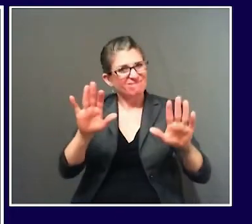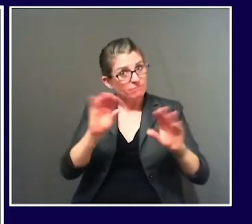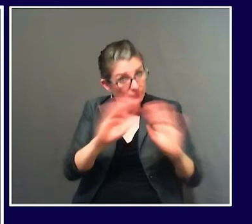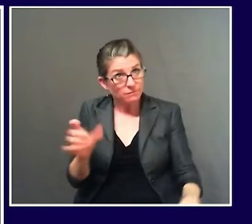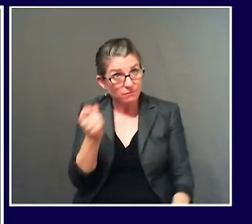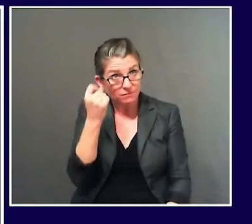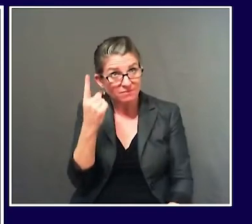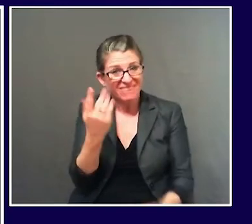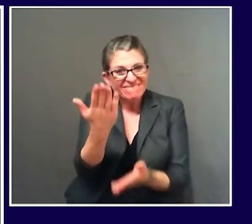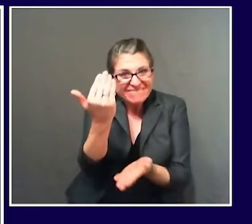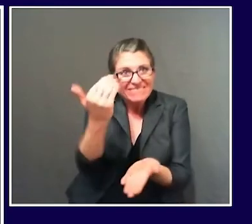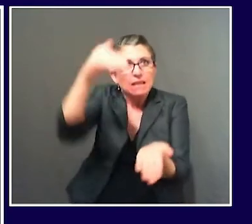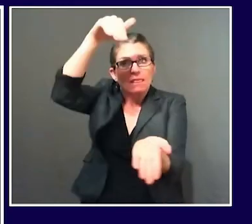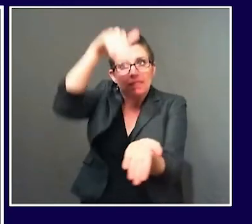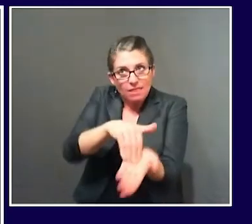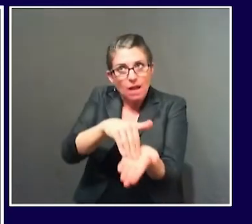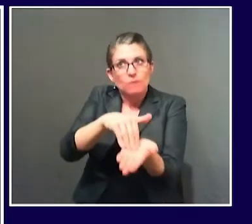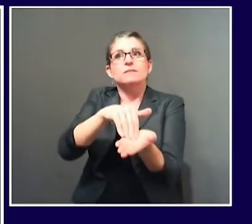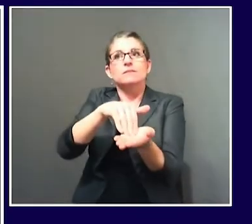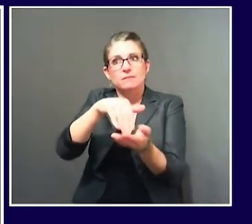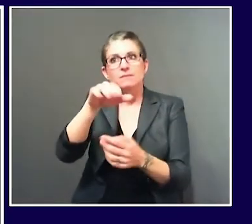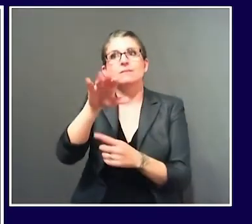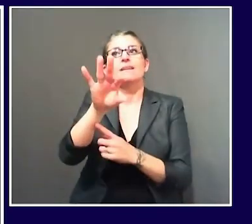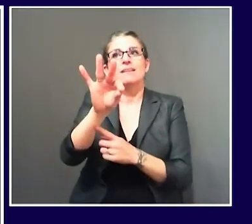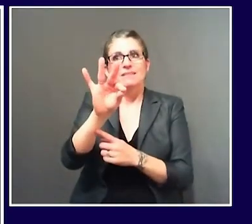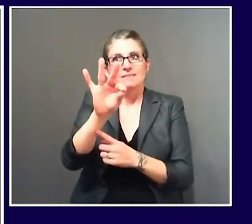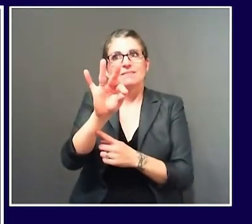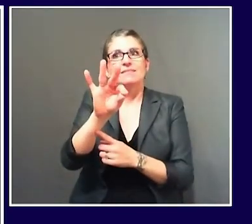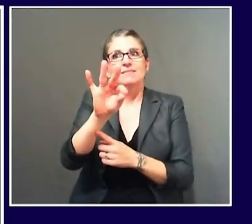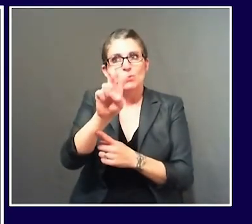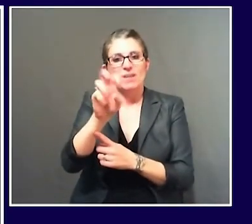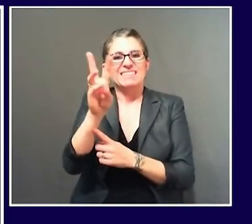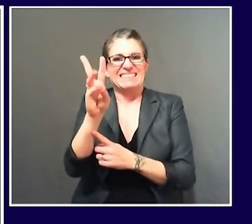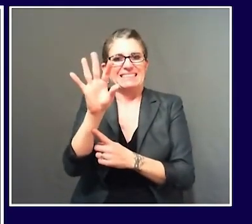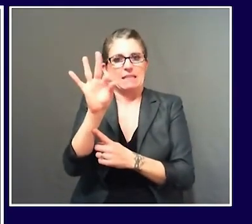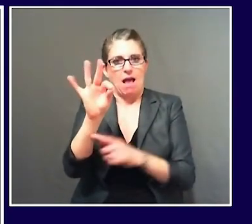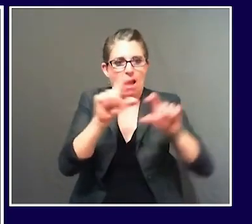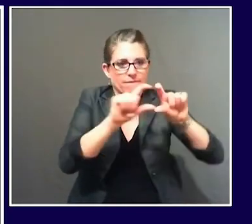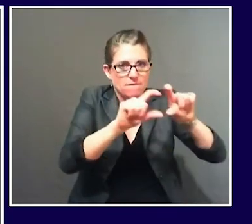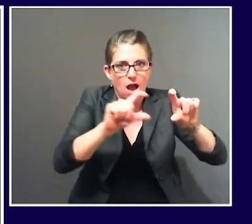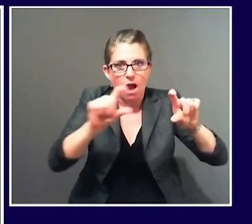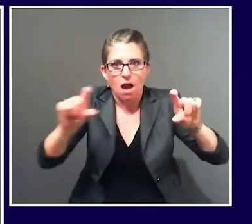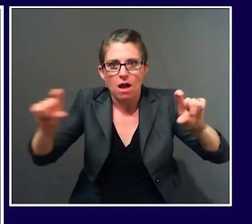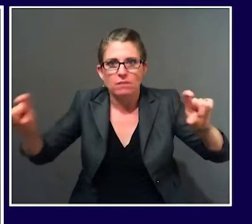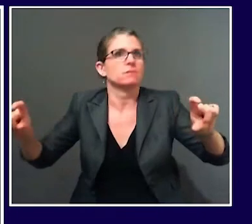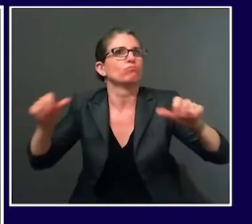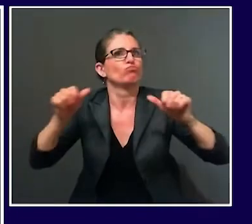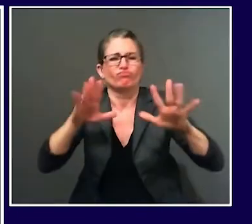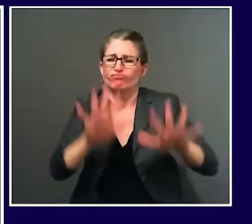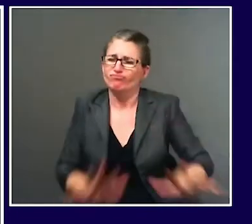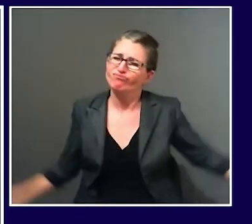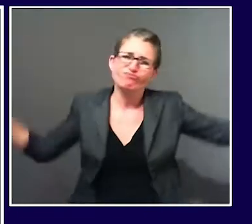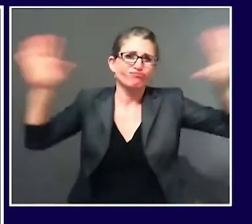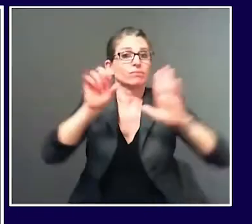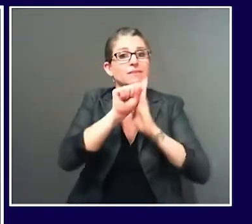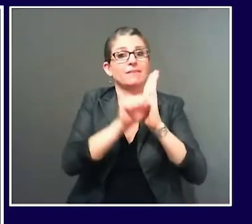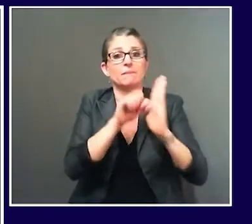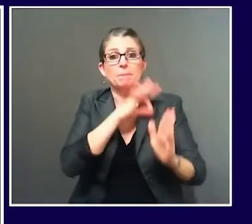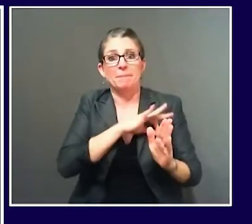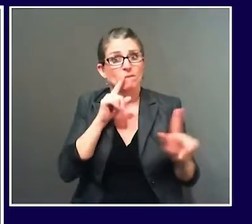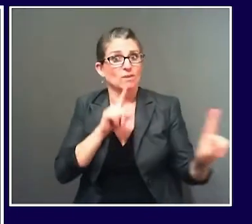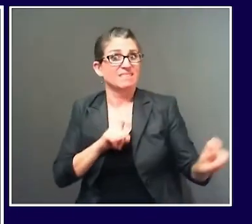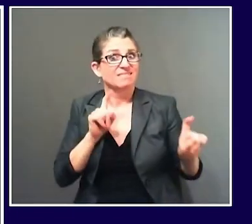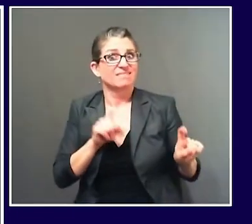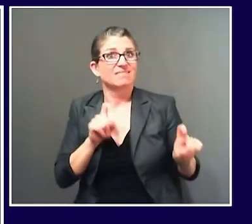15269 viral transport media vials that Maine CDC has pushed up to healthcare providers and clinics across the state.